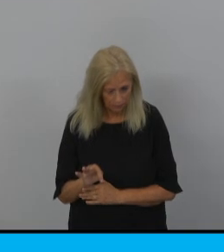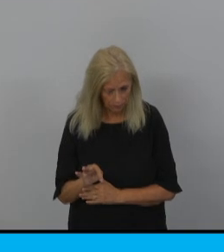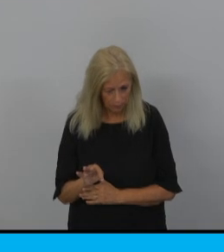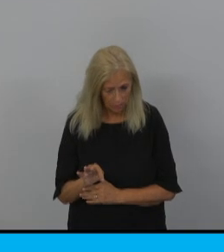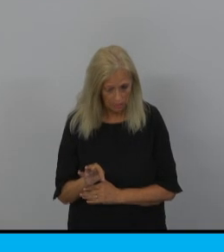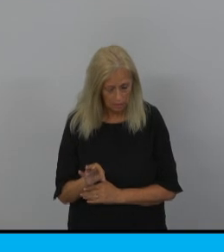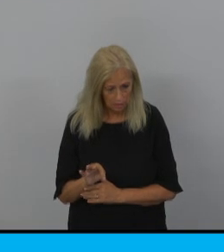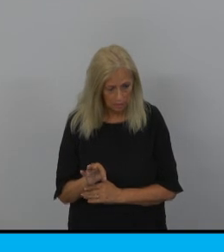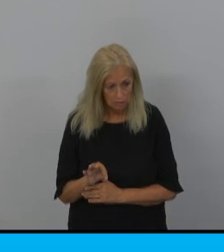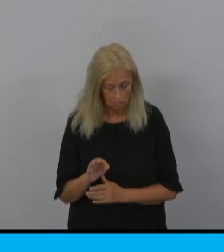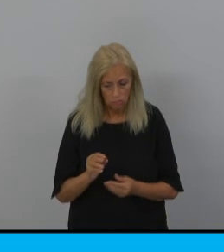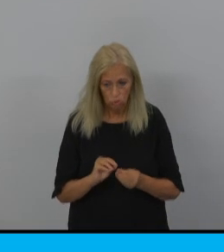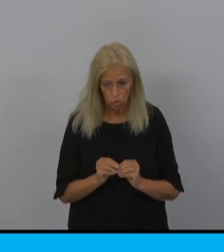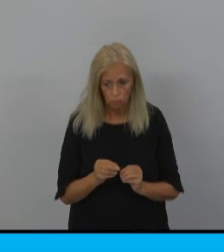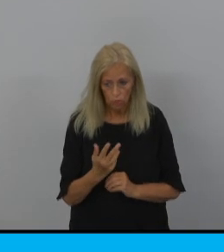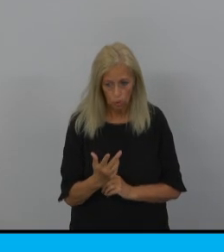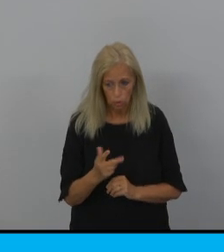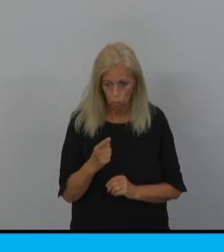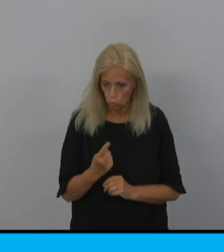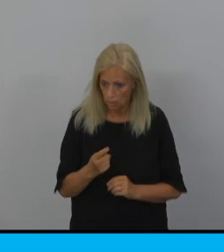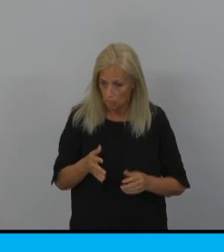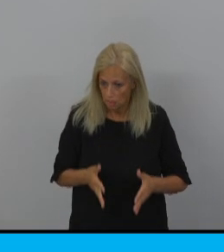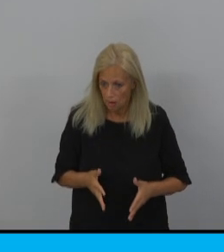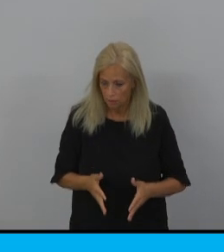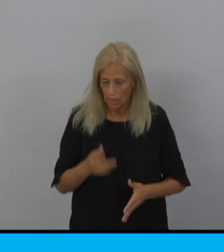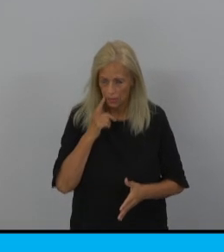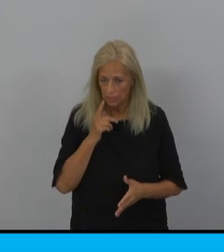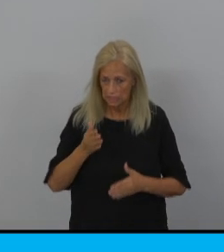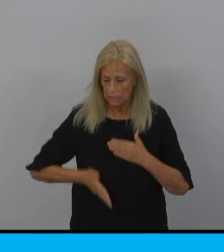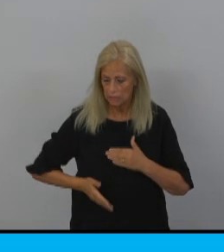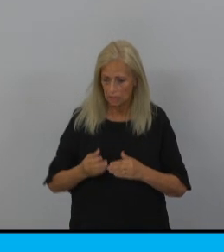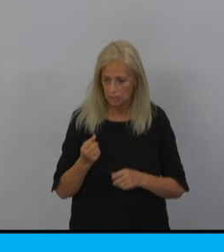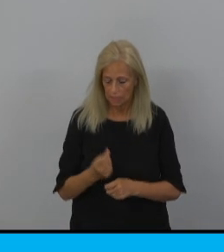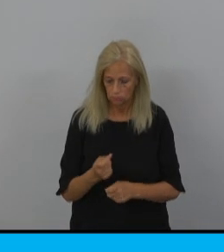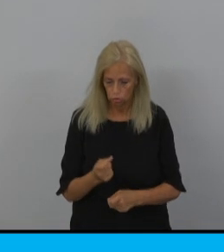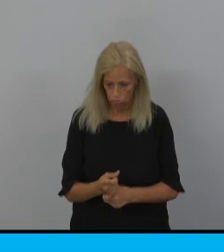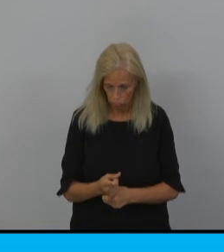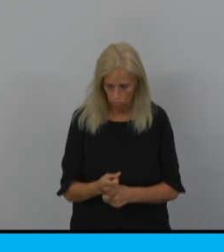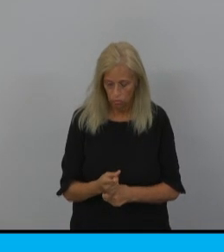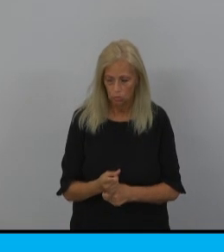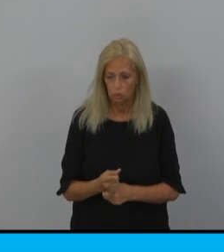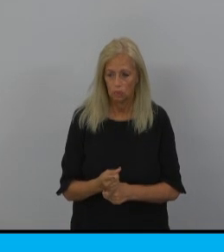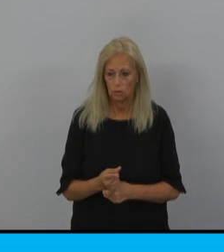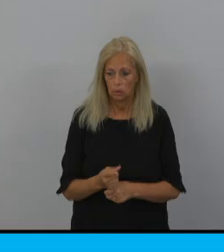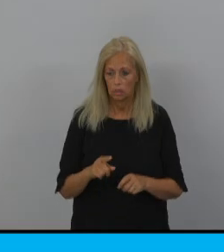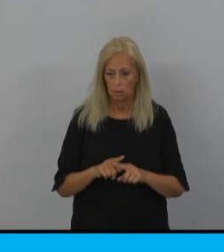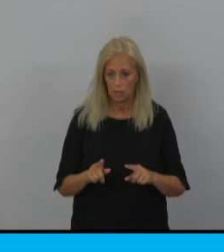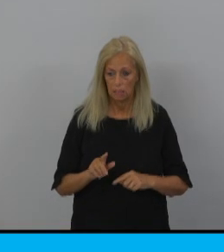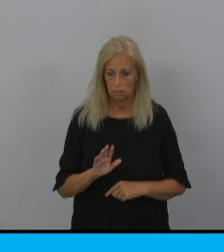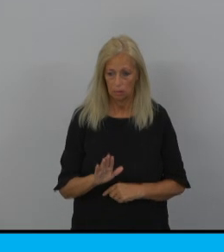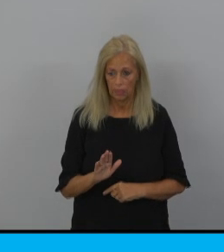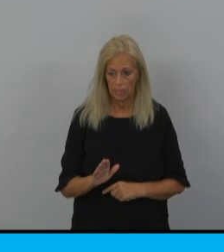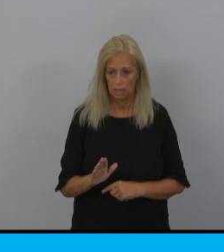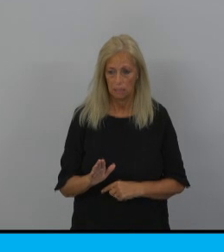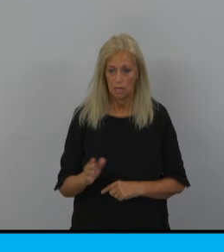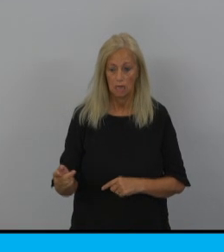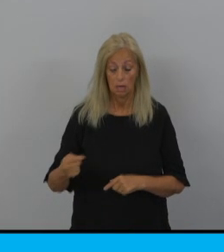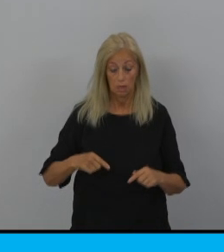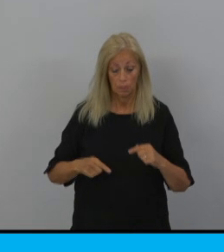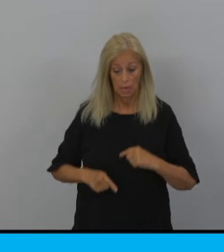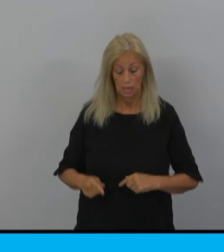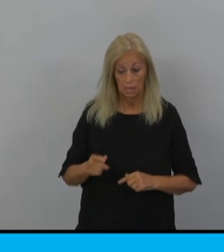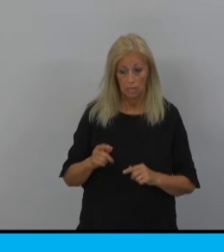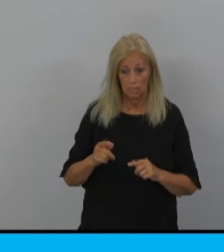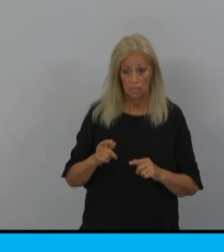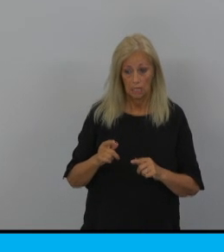TIF left, TIF number 3, that I think will end next year. But they do come back and give